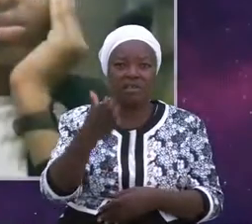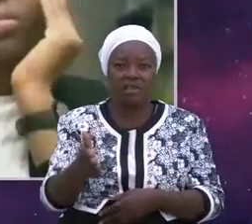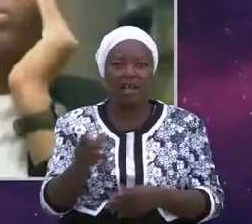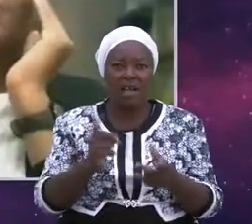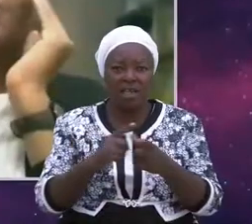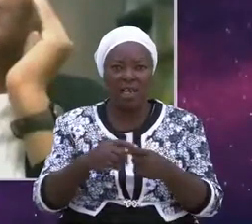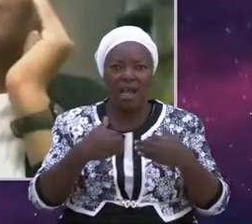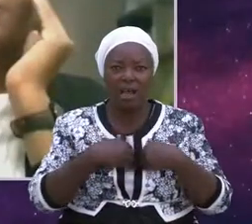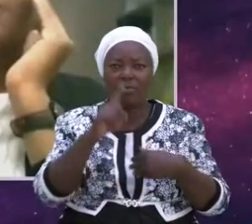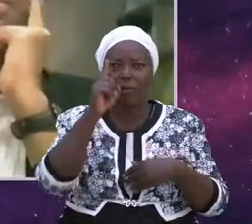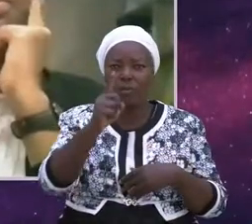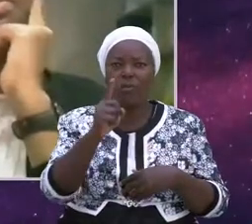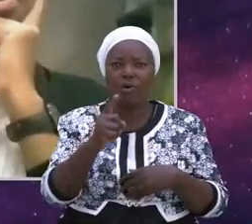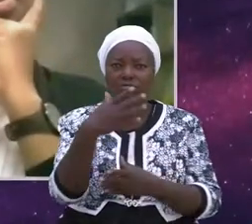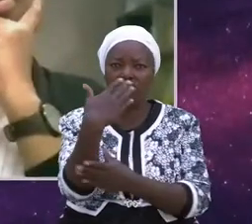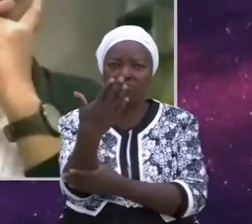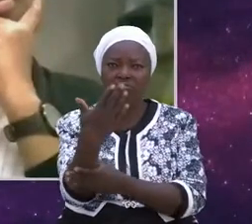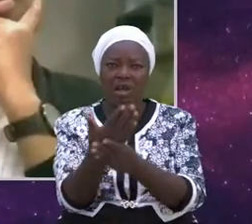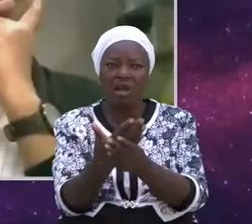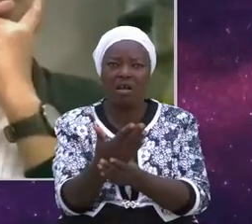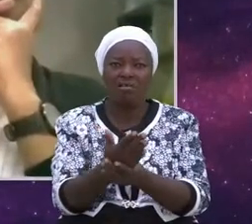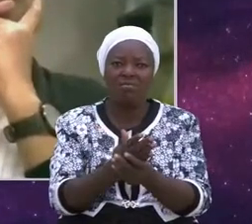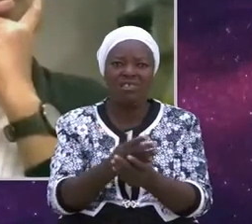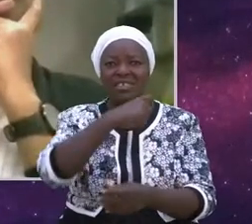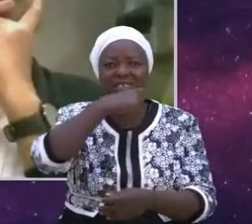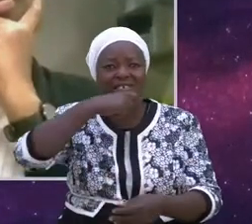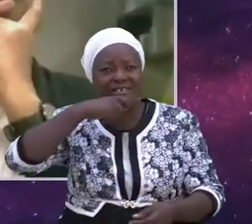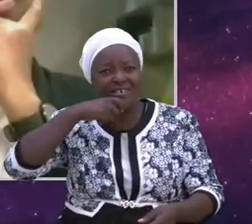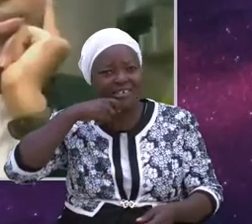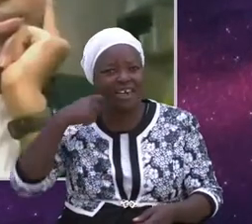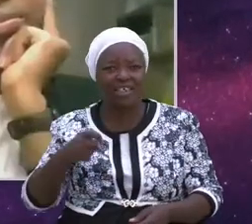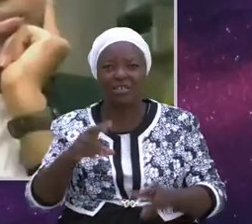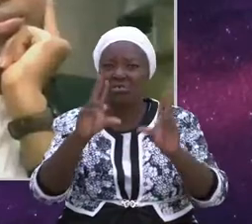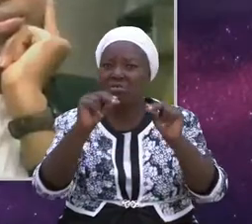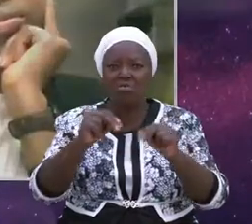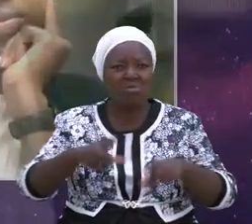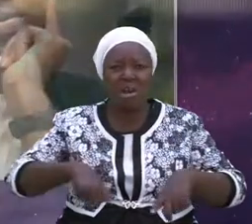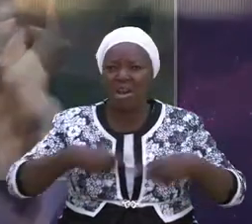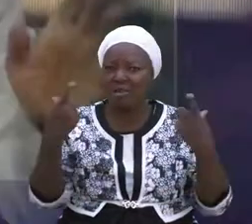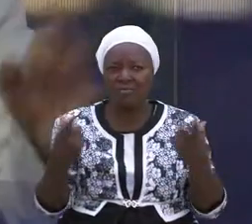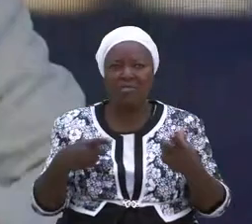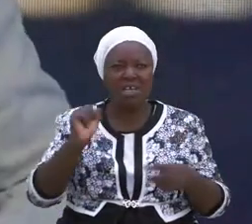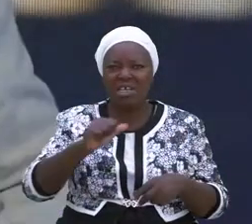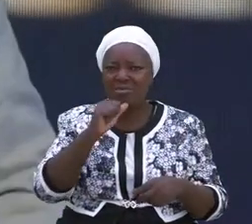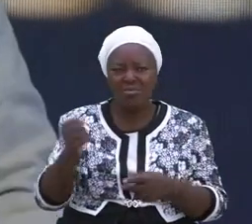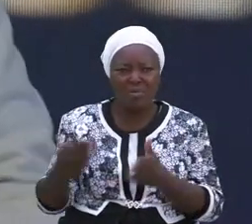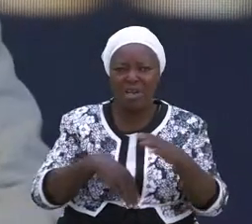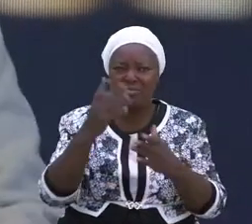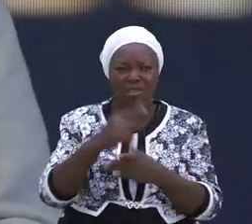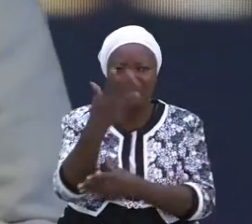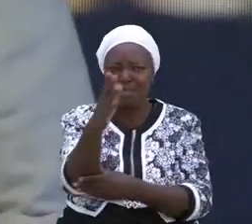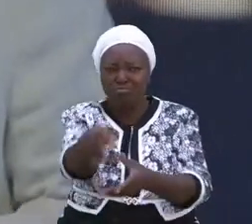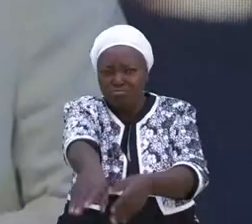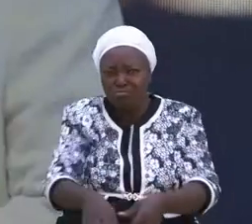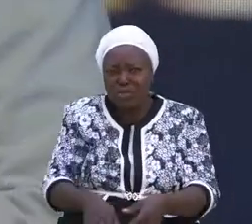hand withered, no life, could not stretch the hand, could not do anything with the